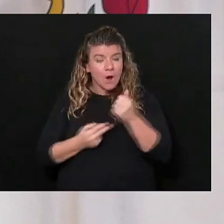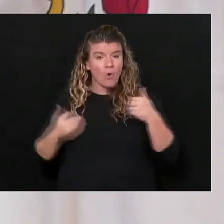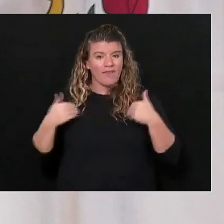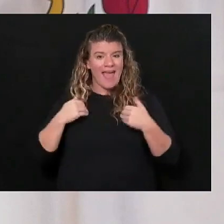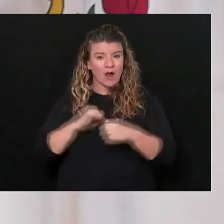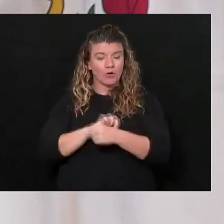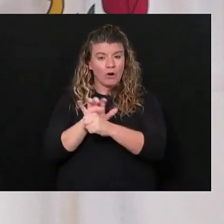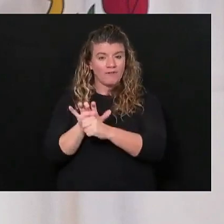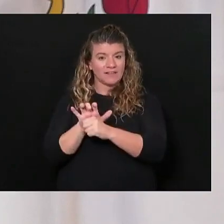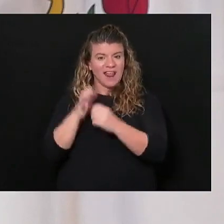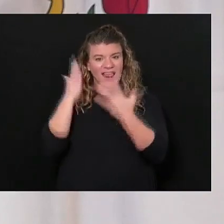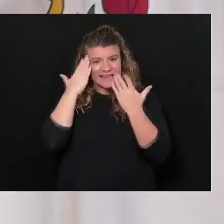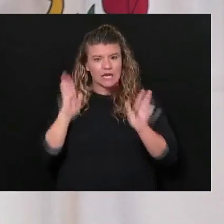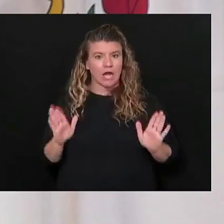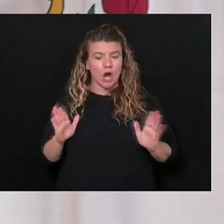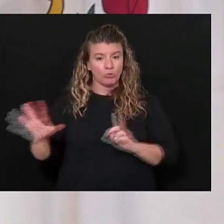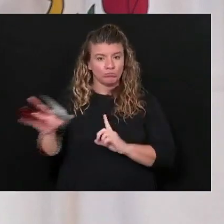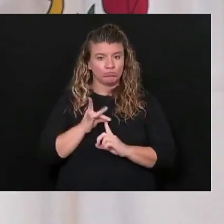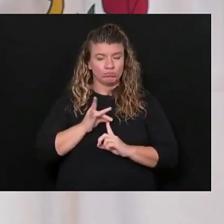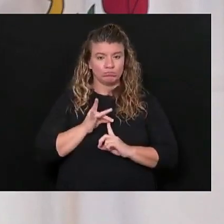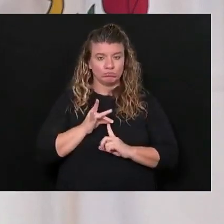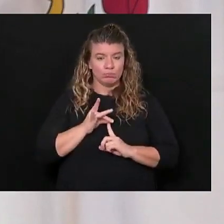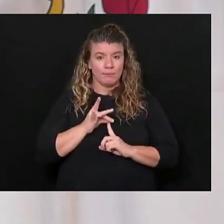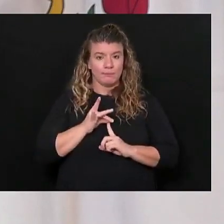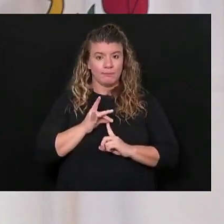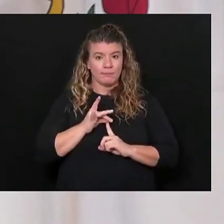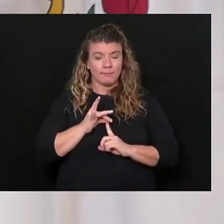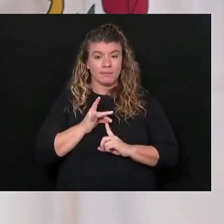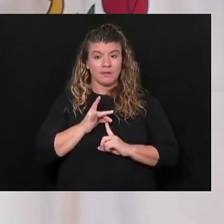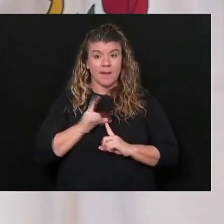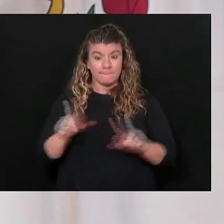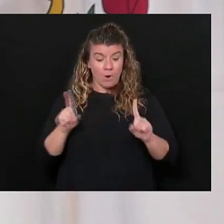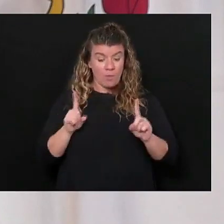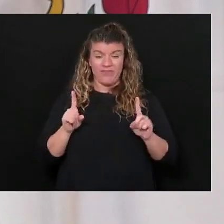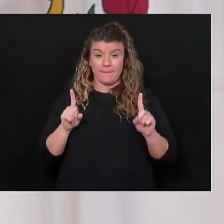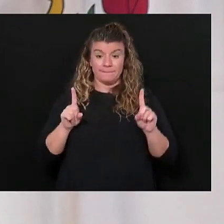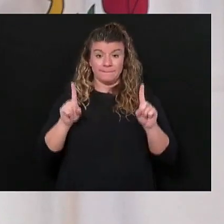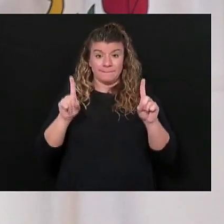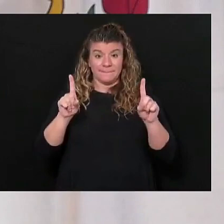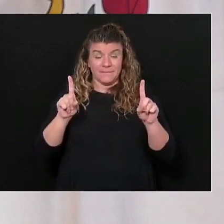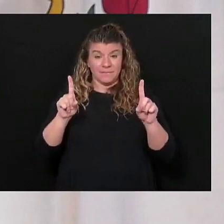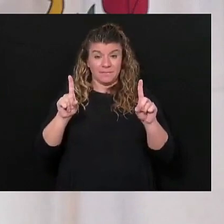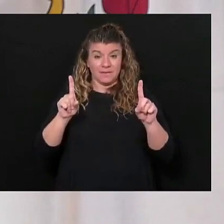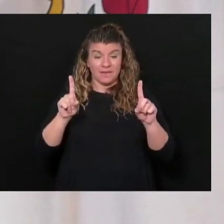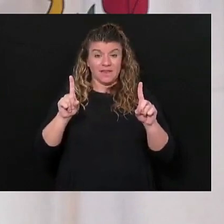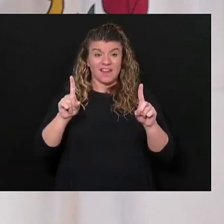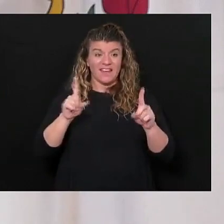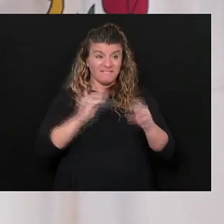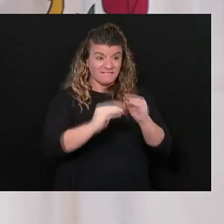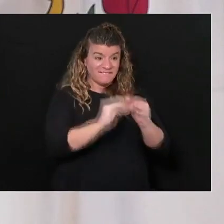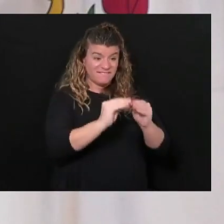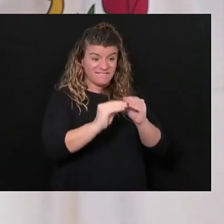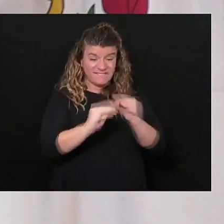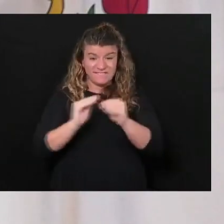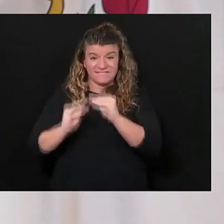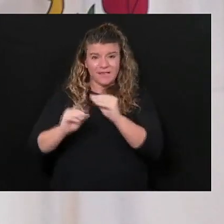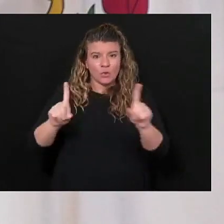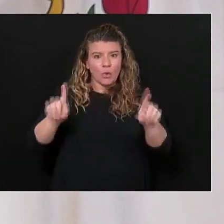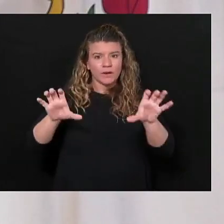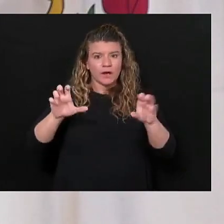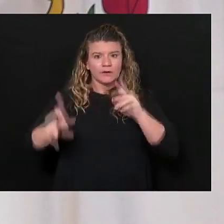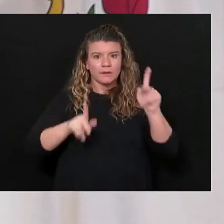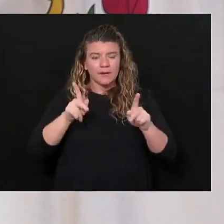not know it. Both of them were right in the face of 100